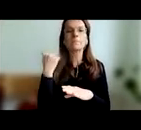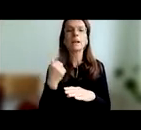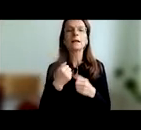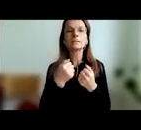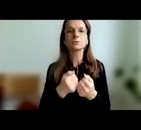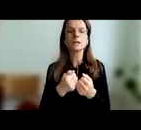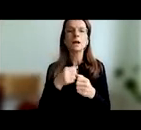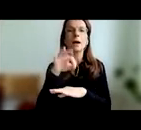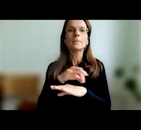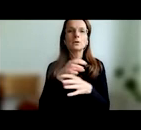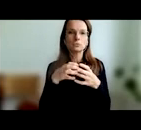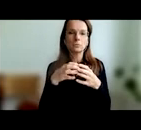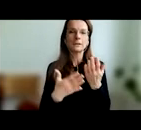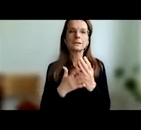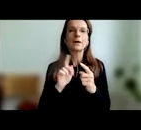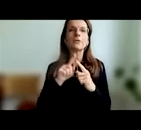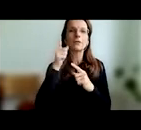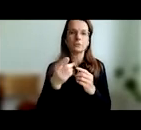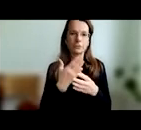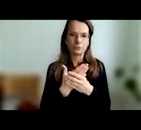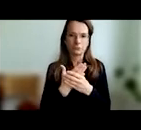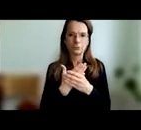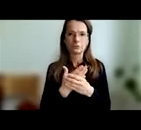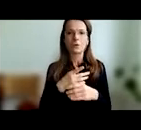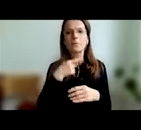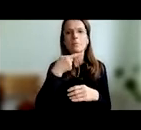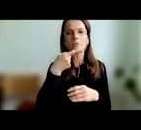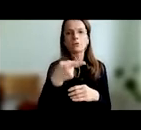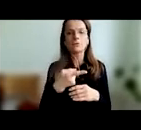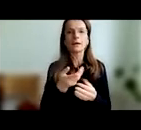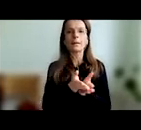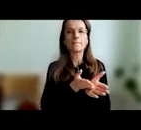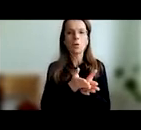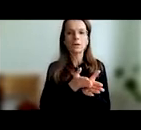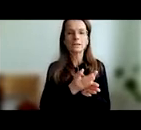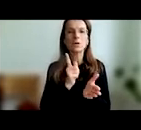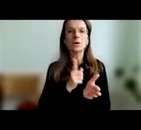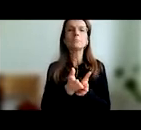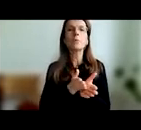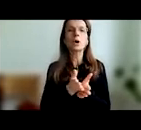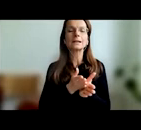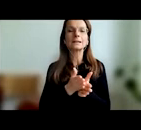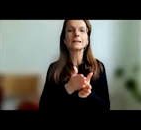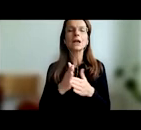and Equal Opportunities is currently setting up a group of experts to work on the project.